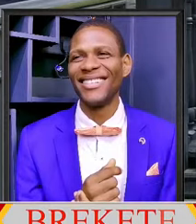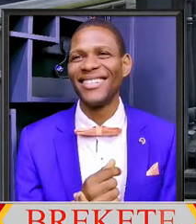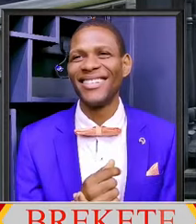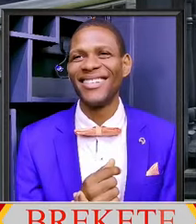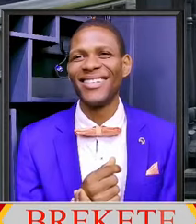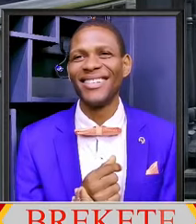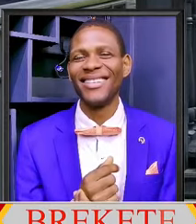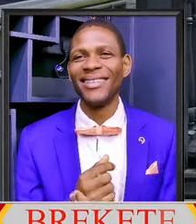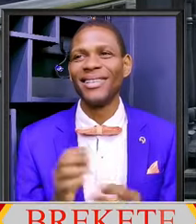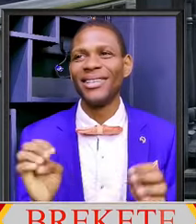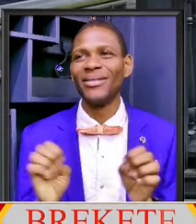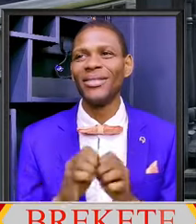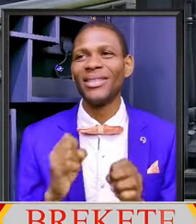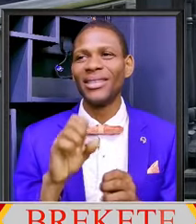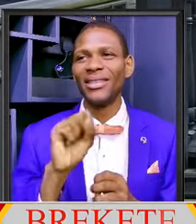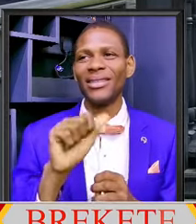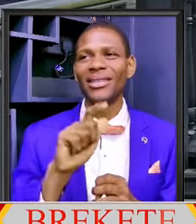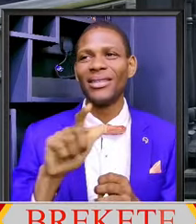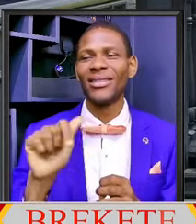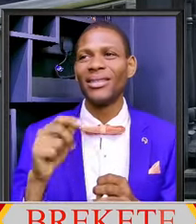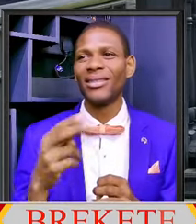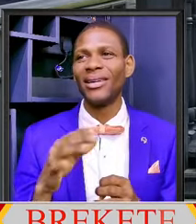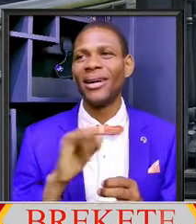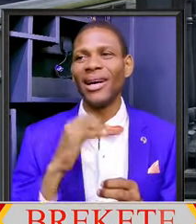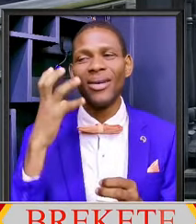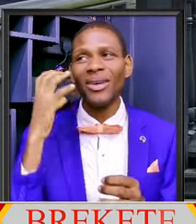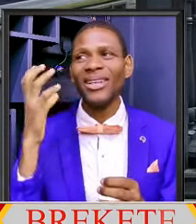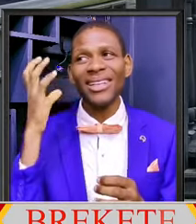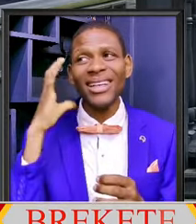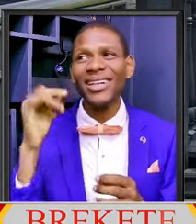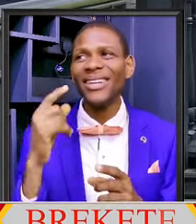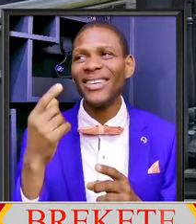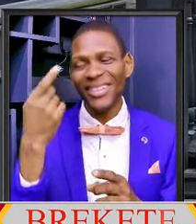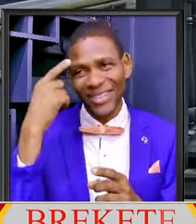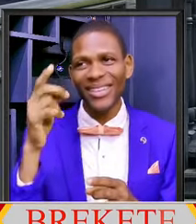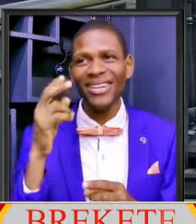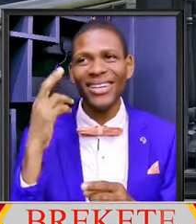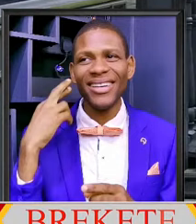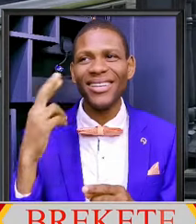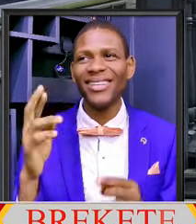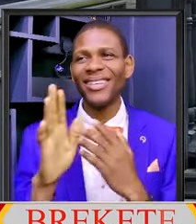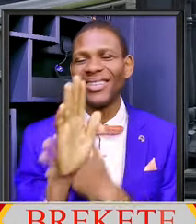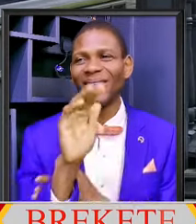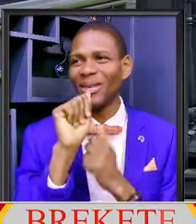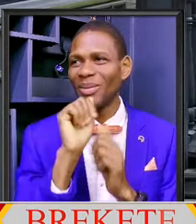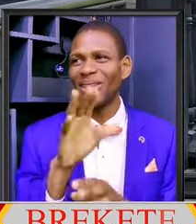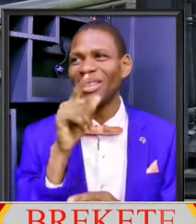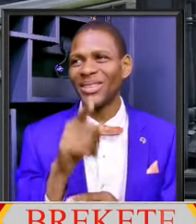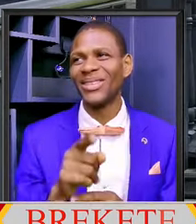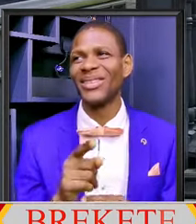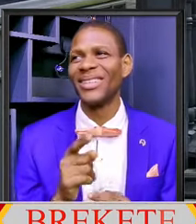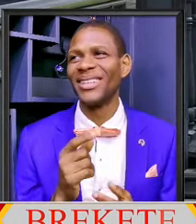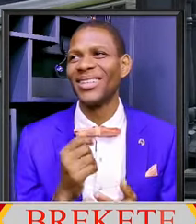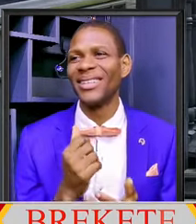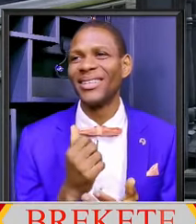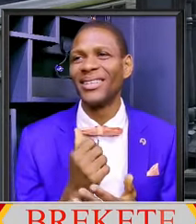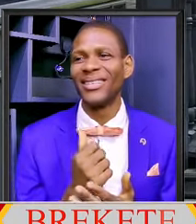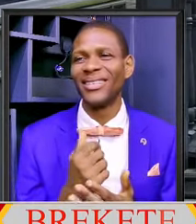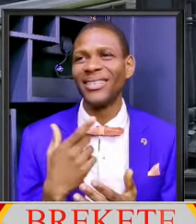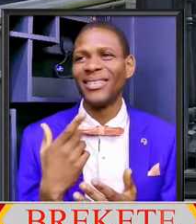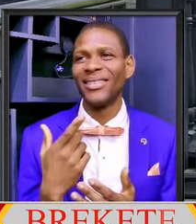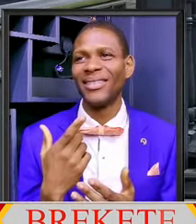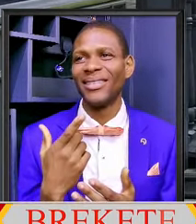Mama. Even during the Salah, you just people was hearing from radio. God bless you.